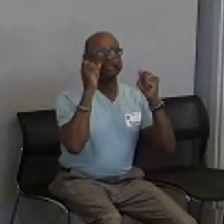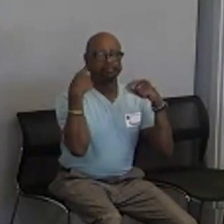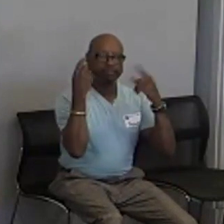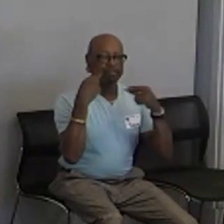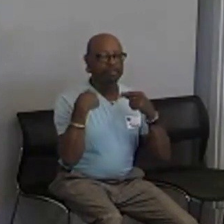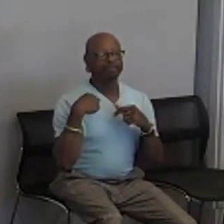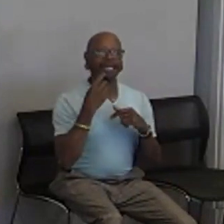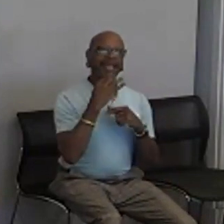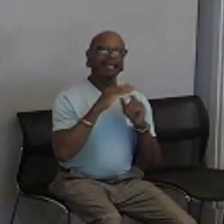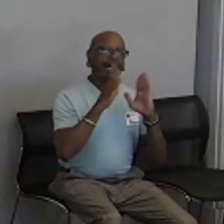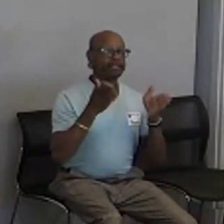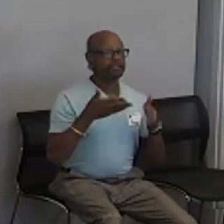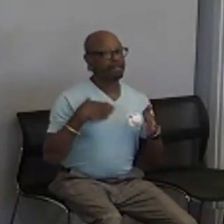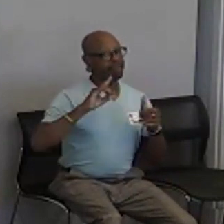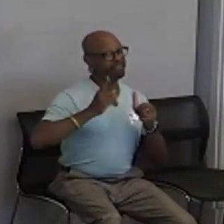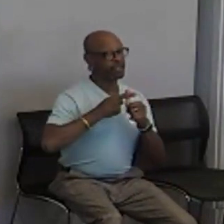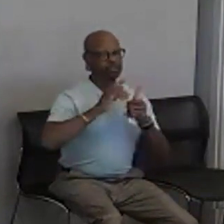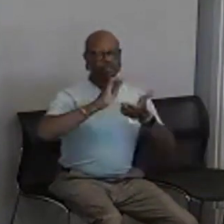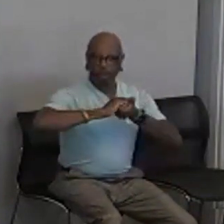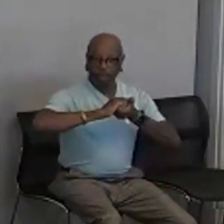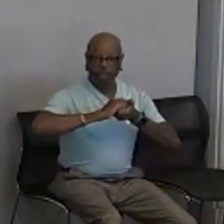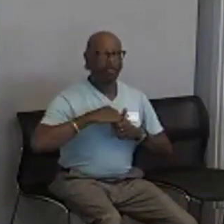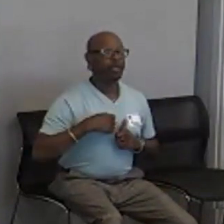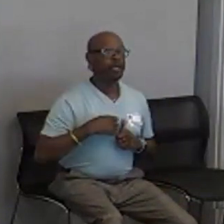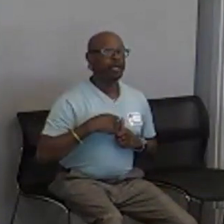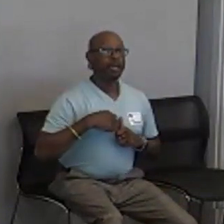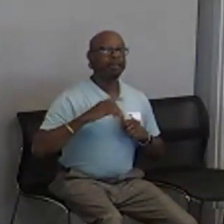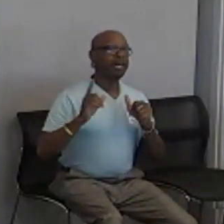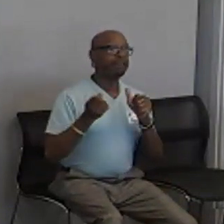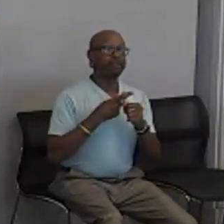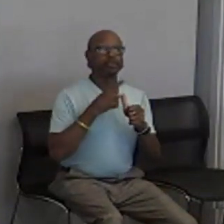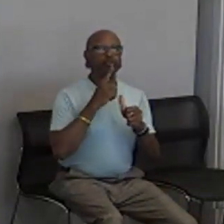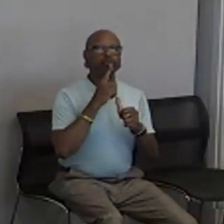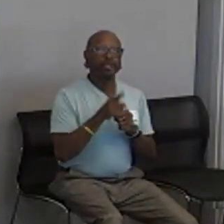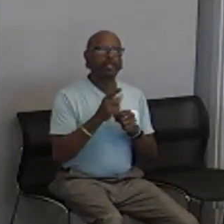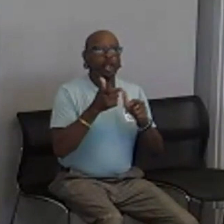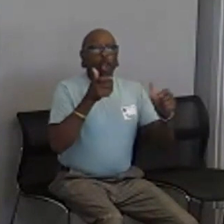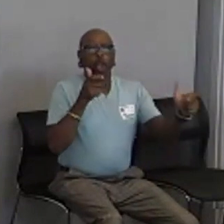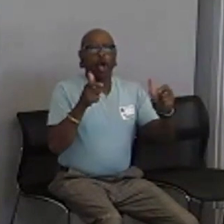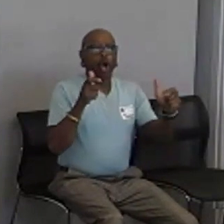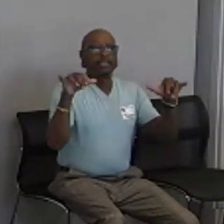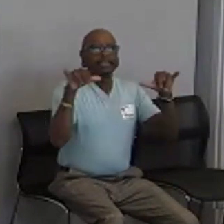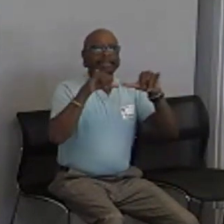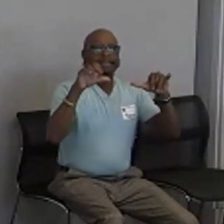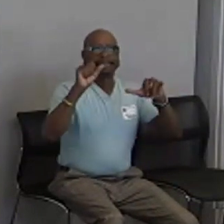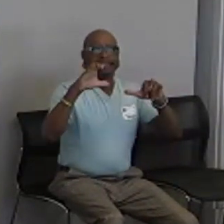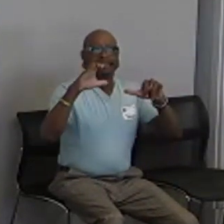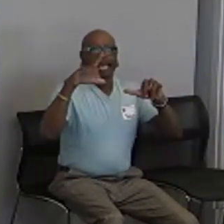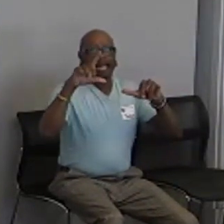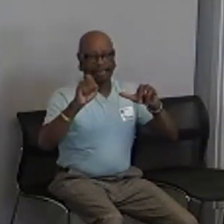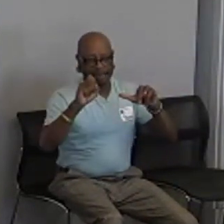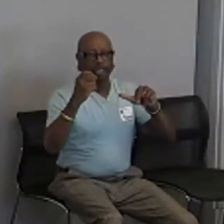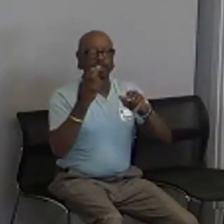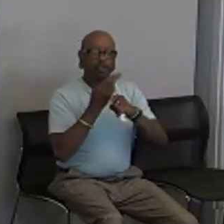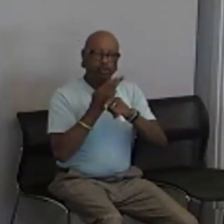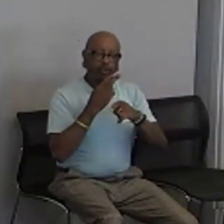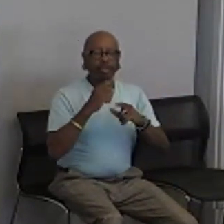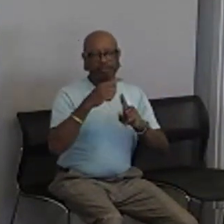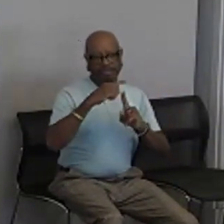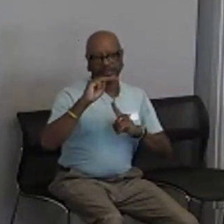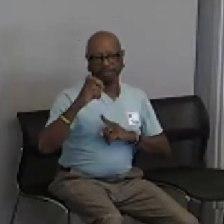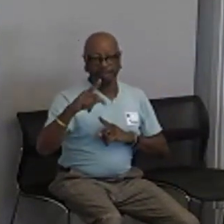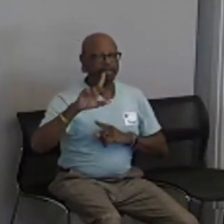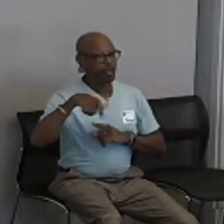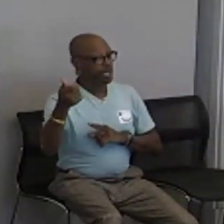was my first partner, my first real large-scale user of TMAP. And there were a number of